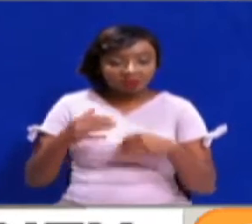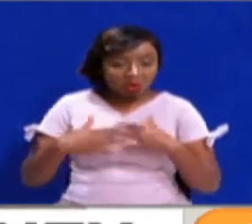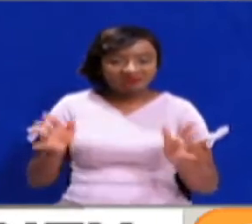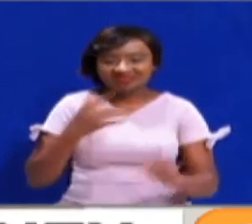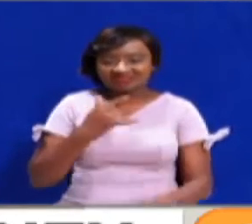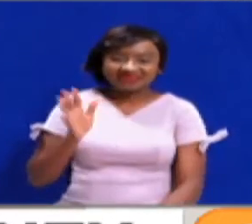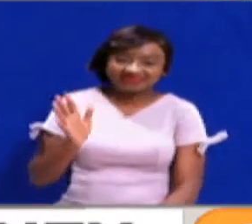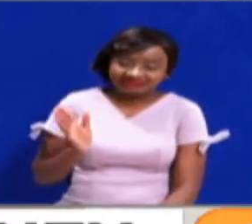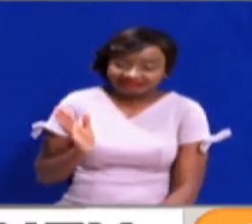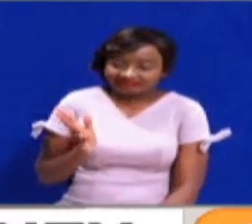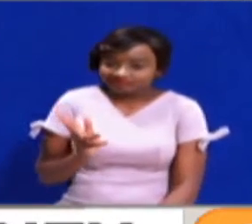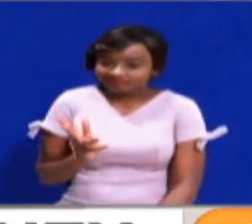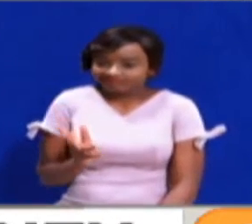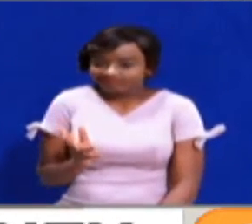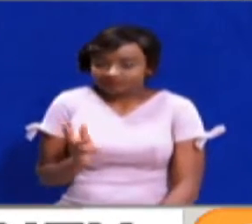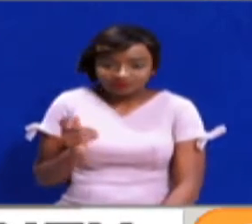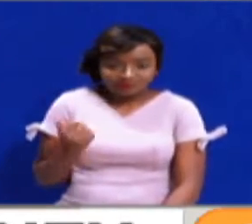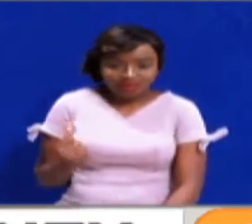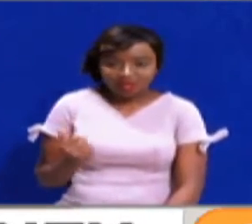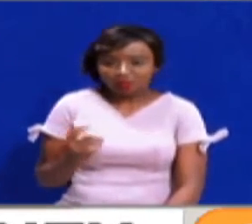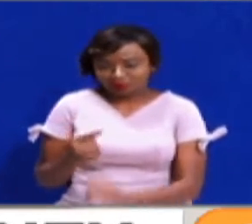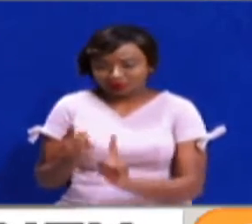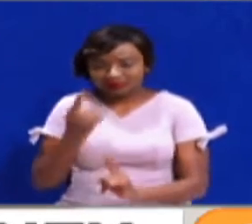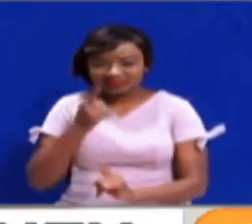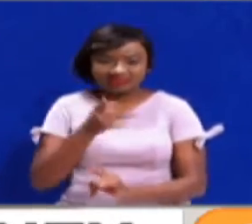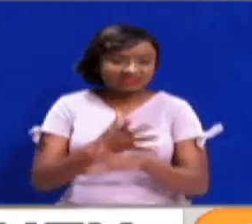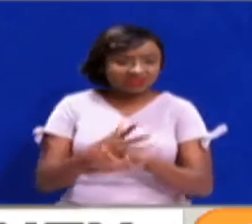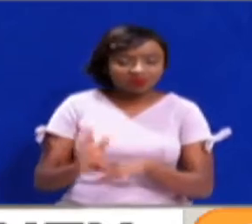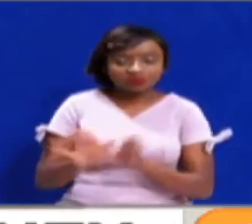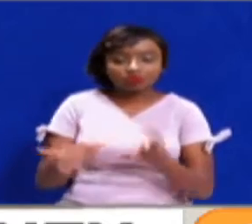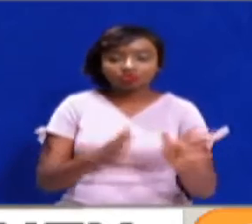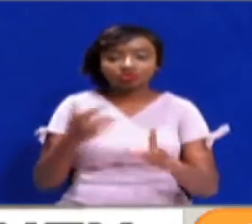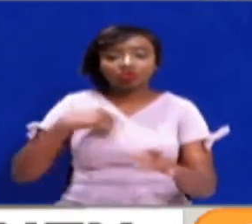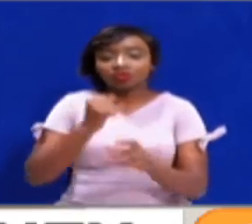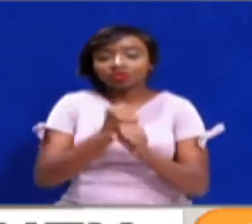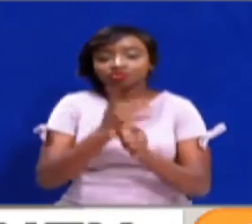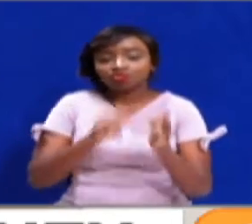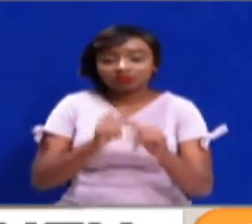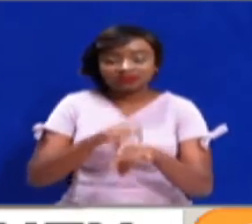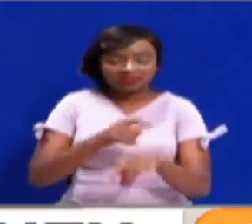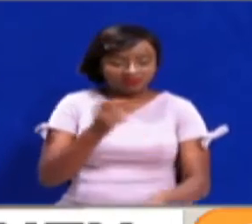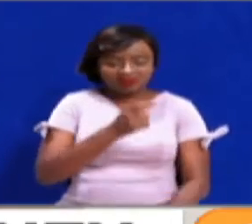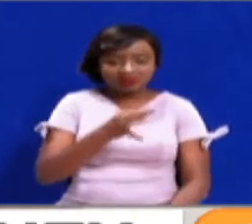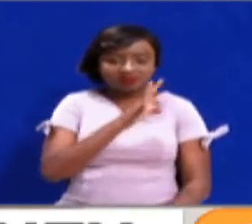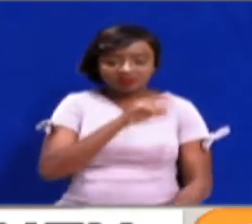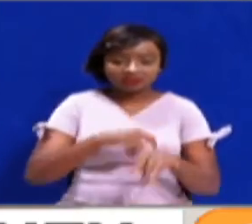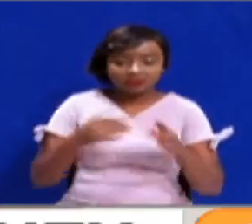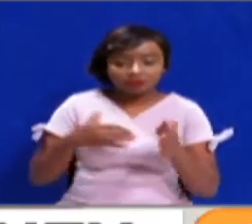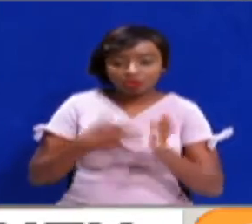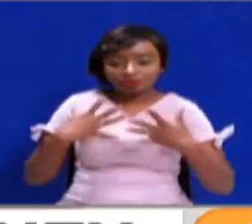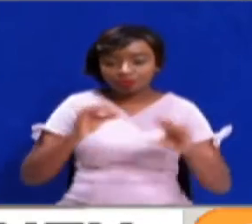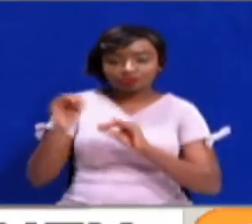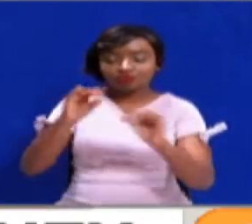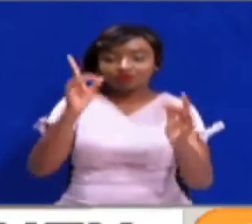you know, it's not quite where we thought we would be. It seemed like a wasted opportunity. What did we do during those 3 months when we were restricted from